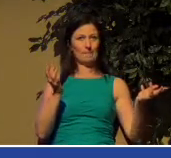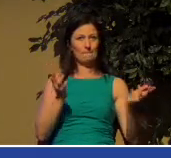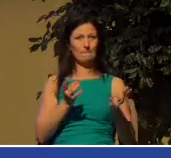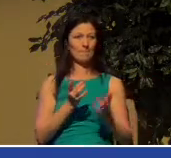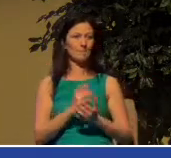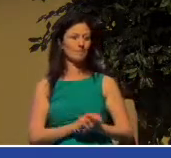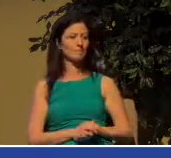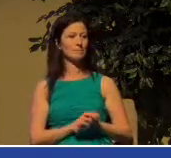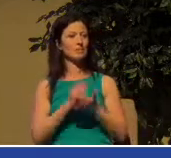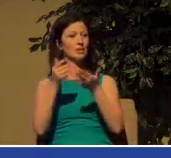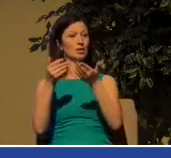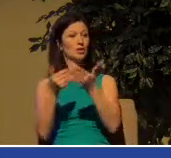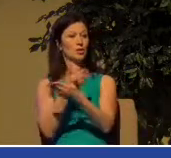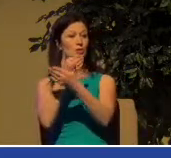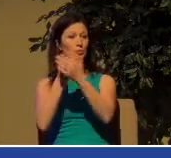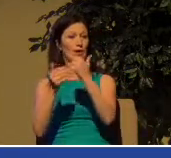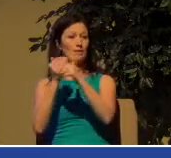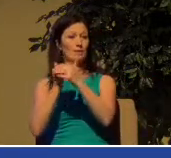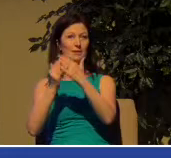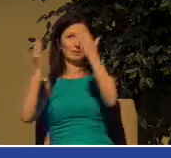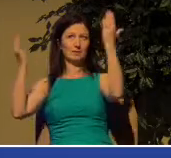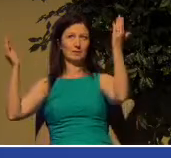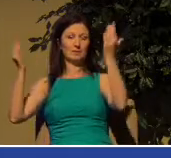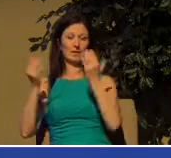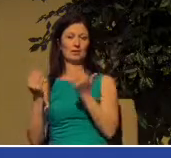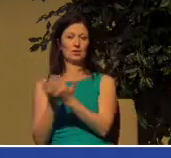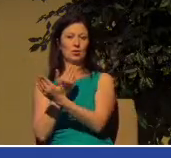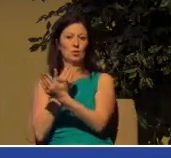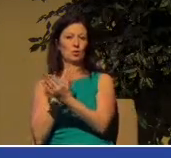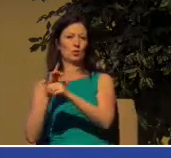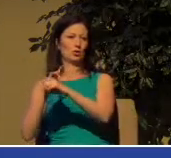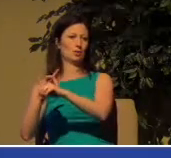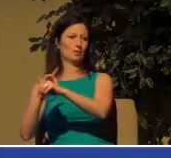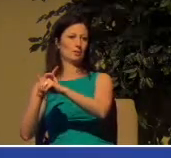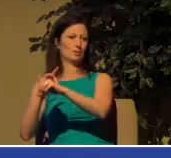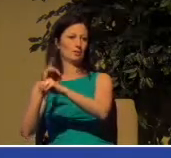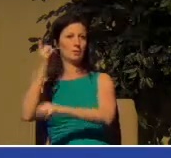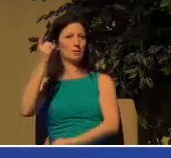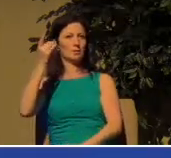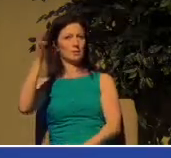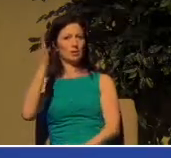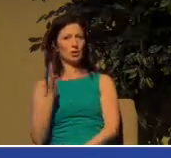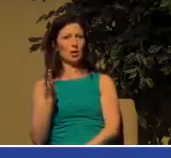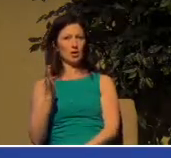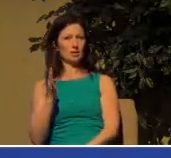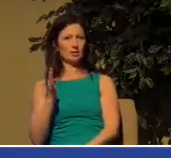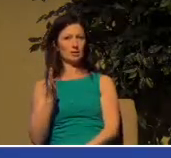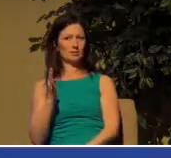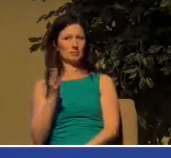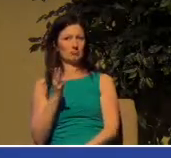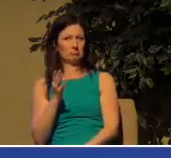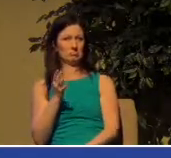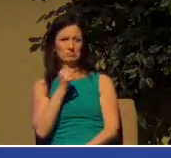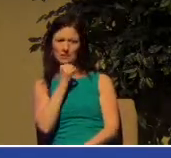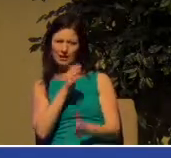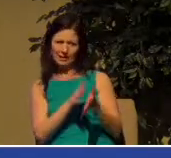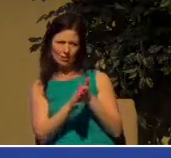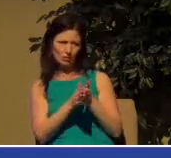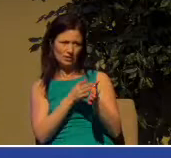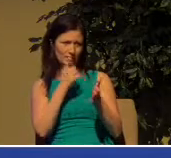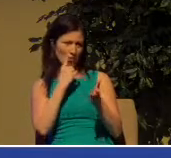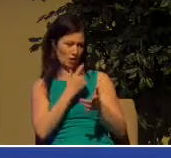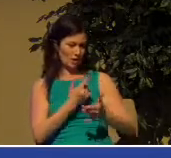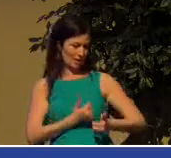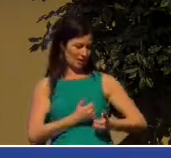New heavens and a new earth. God's not just interested in making our lives a little bit better today.